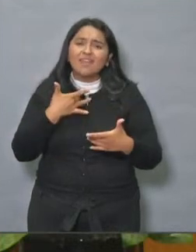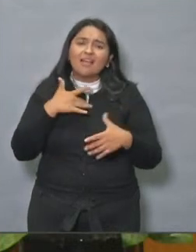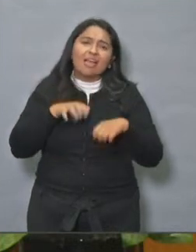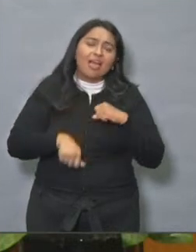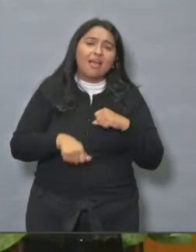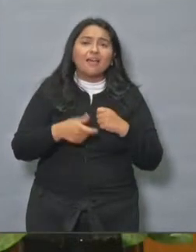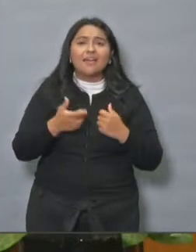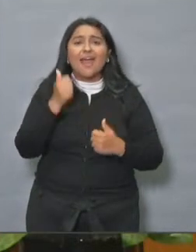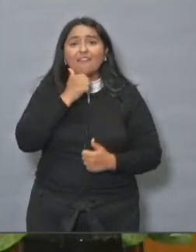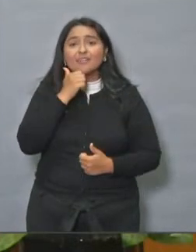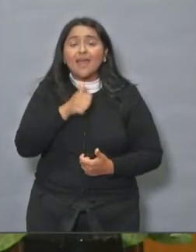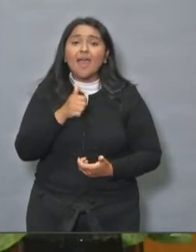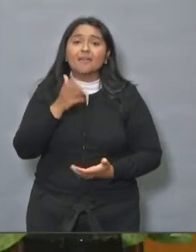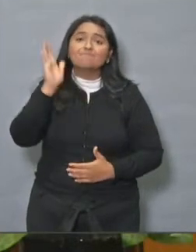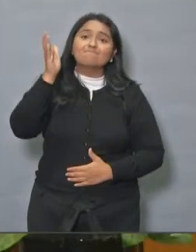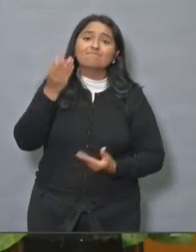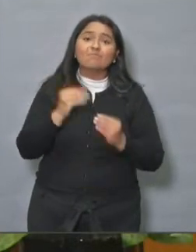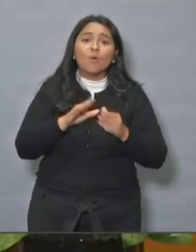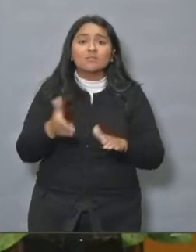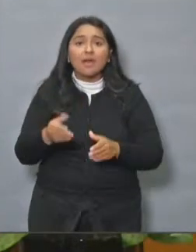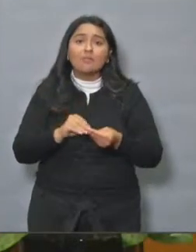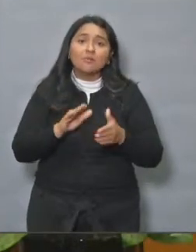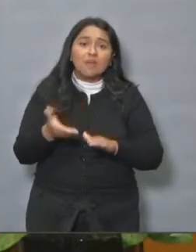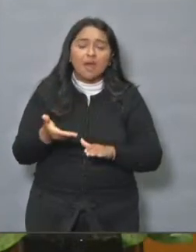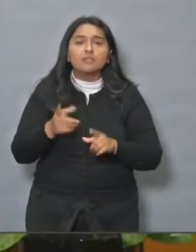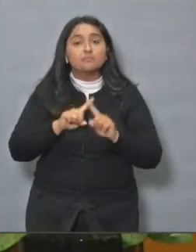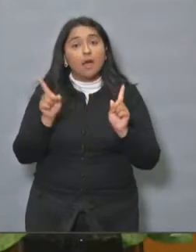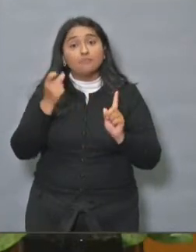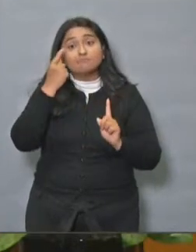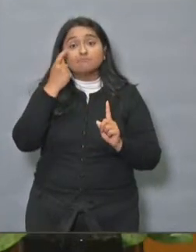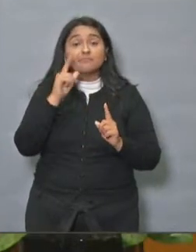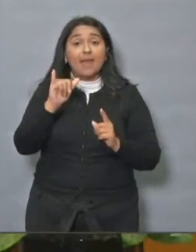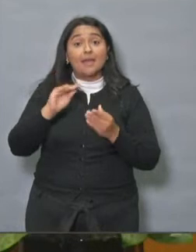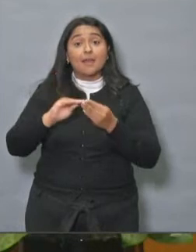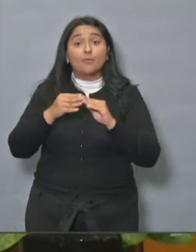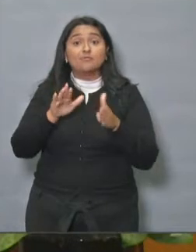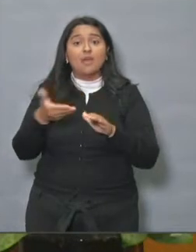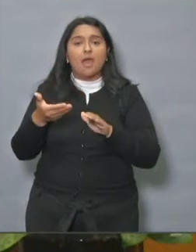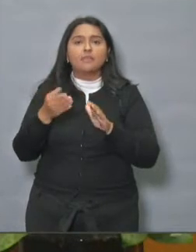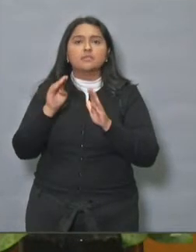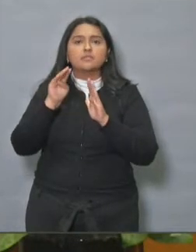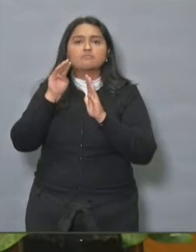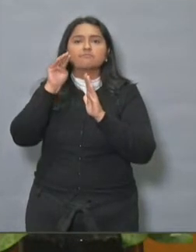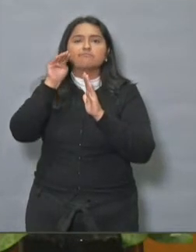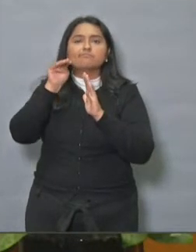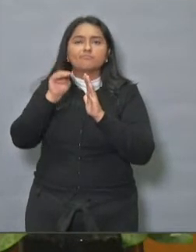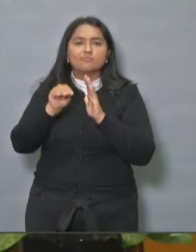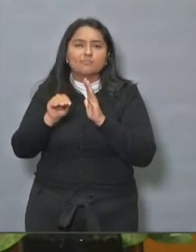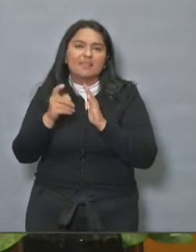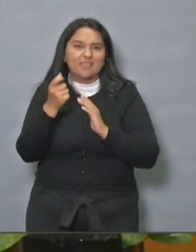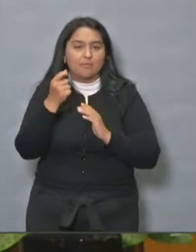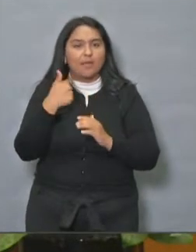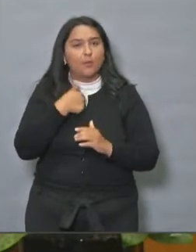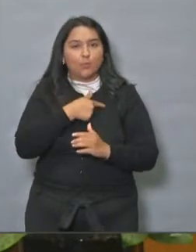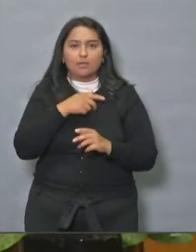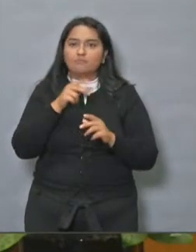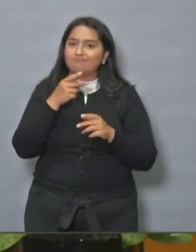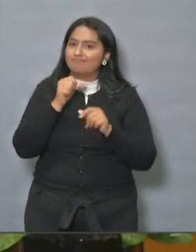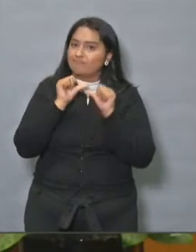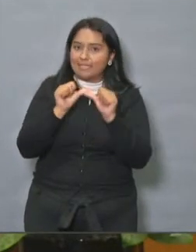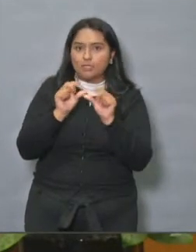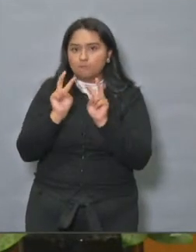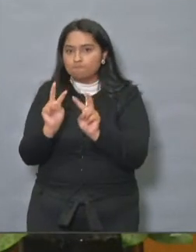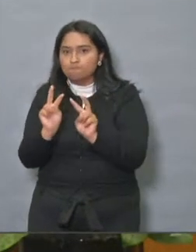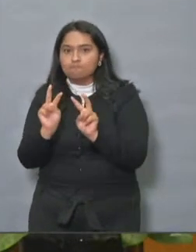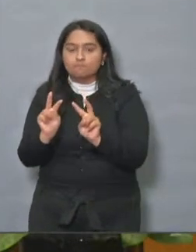more deaths. But that number is dropping, and we'll continue to pay a lot of attention to that. And then the